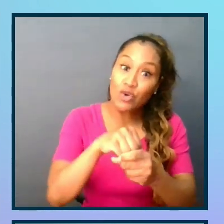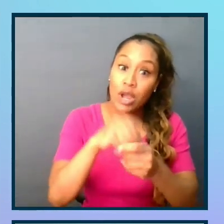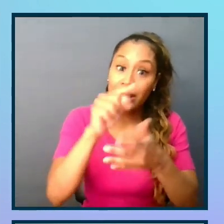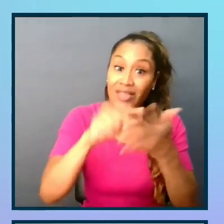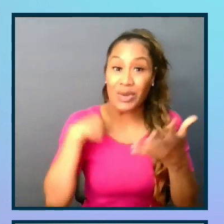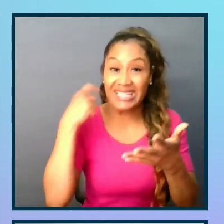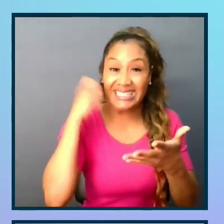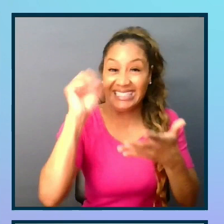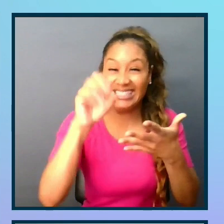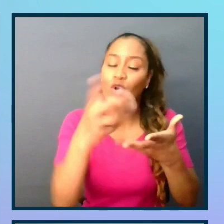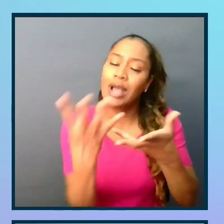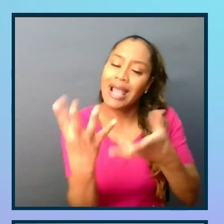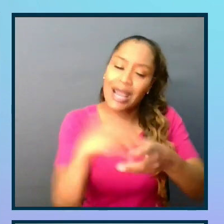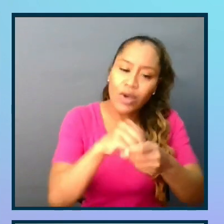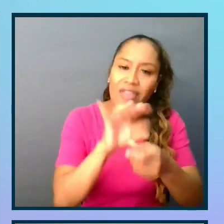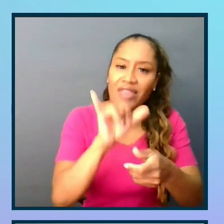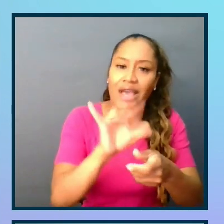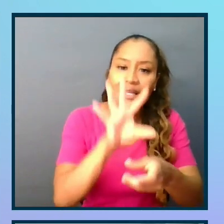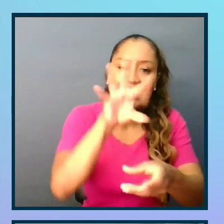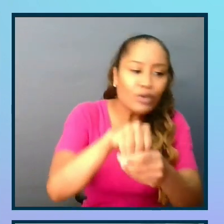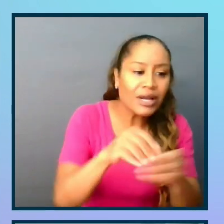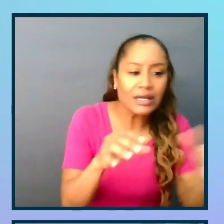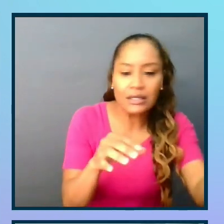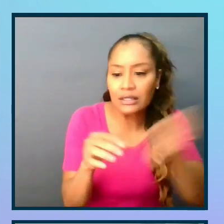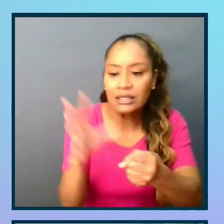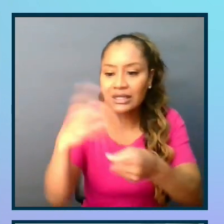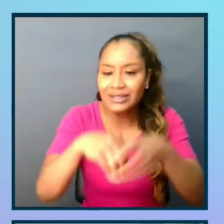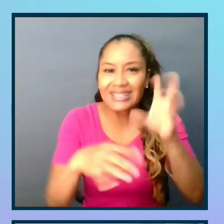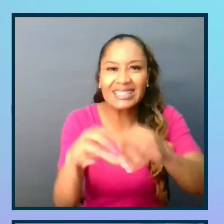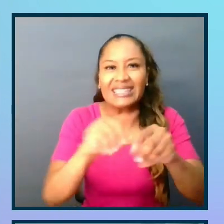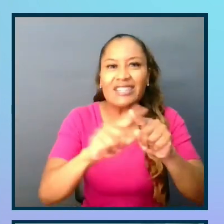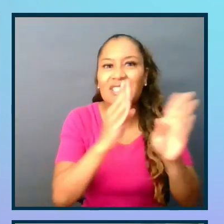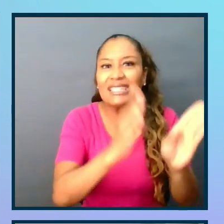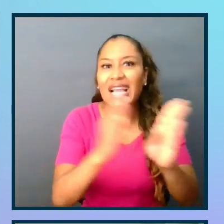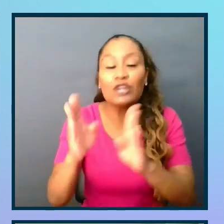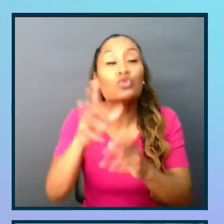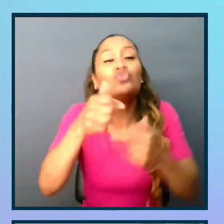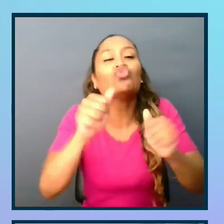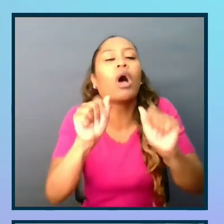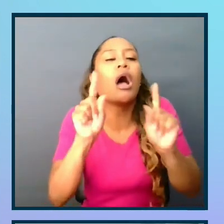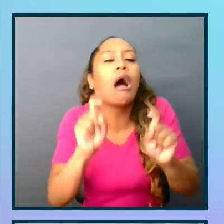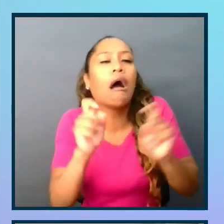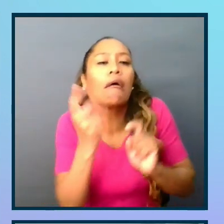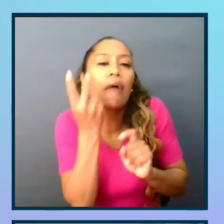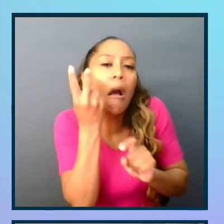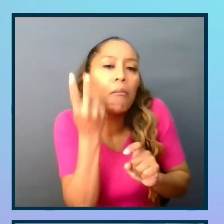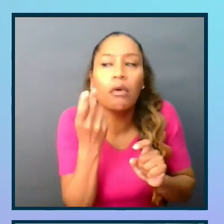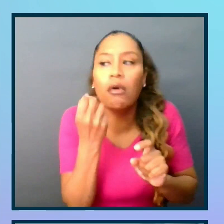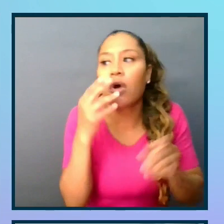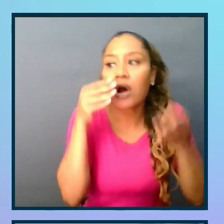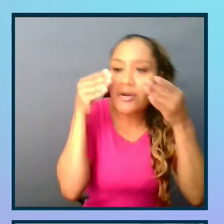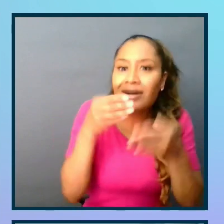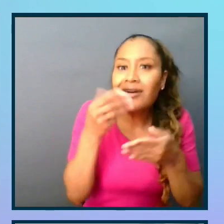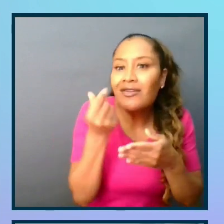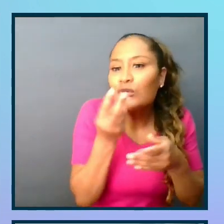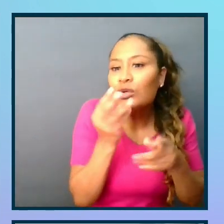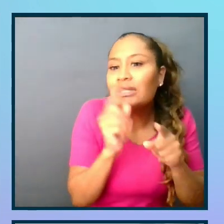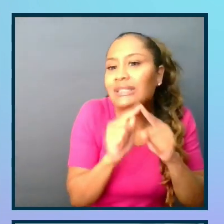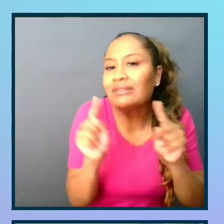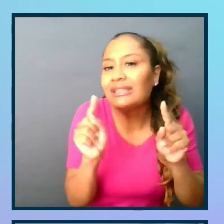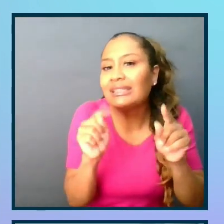can into the different stages, and maybe just try a couple of those things, or maybe focus on a few different